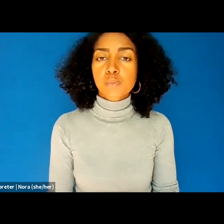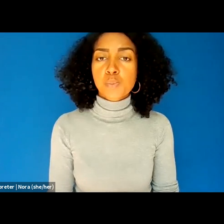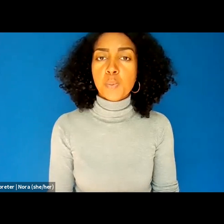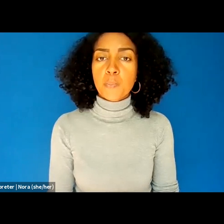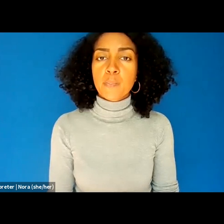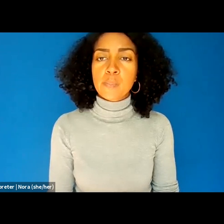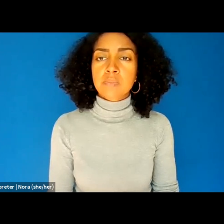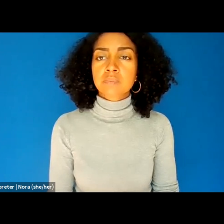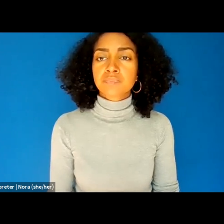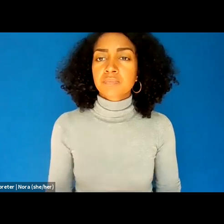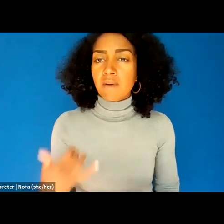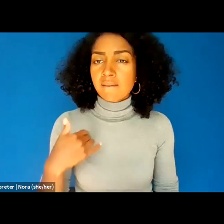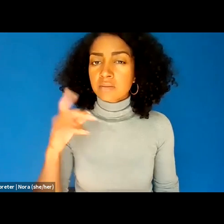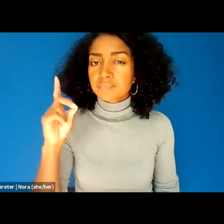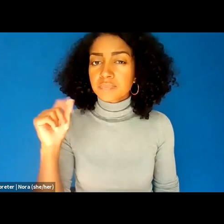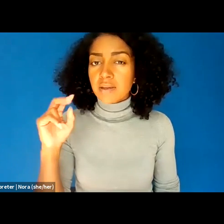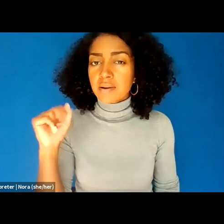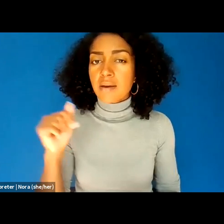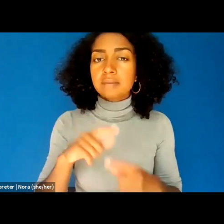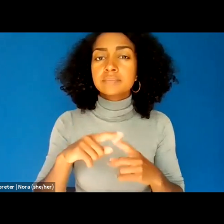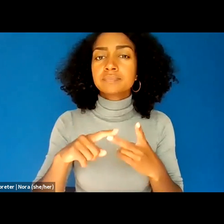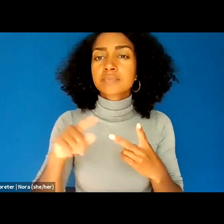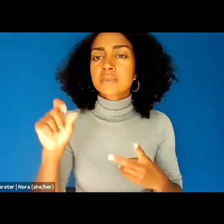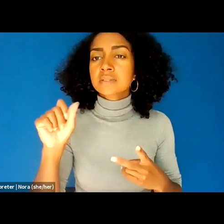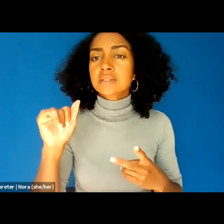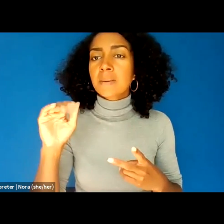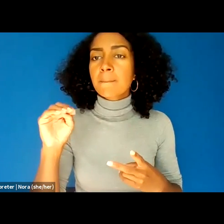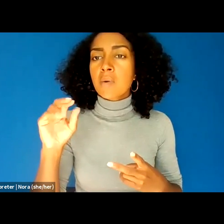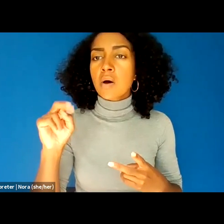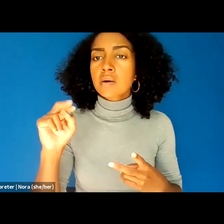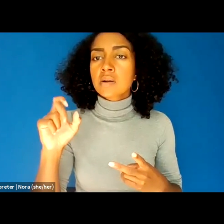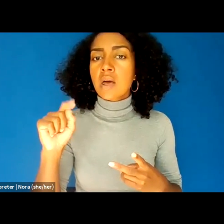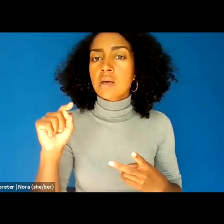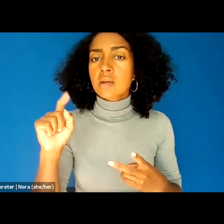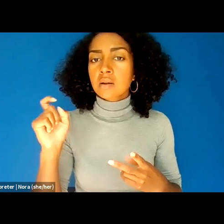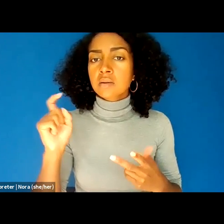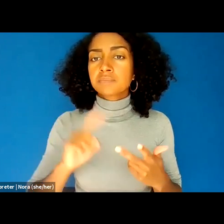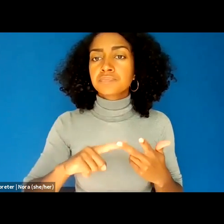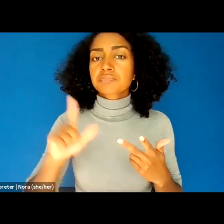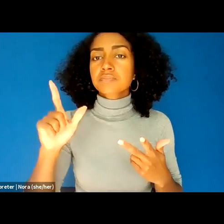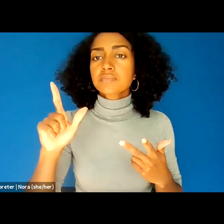So we have Dana, Simonette, and Larissa and Nadia.